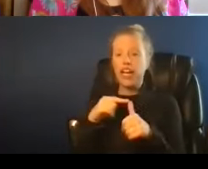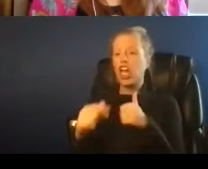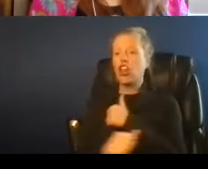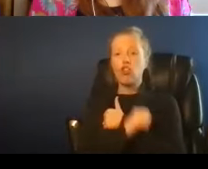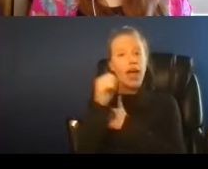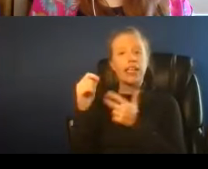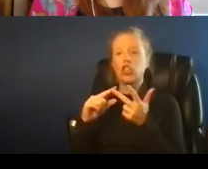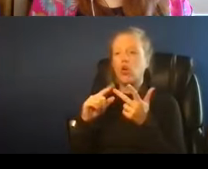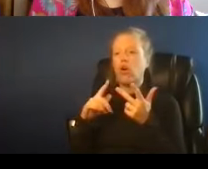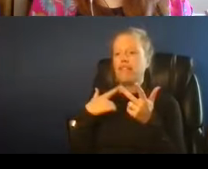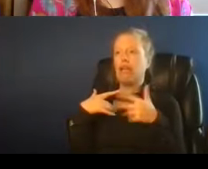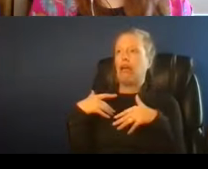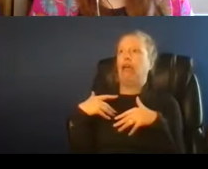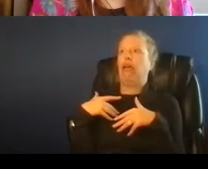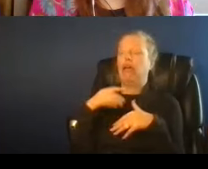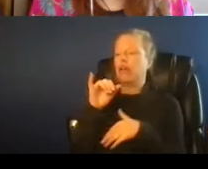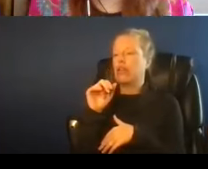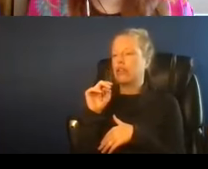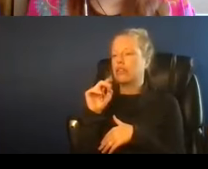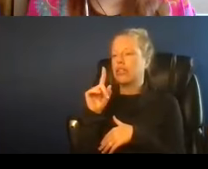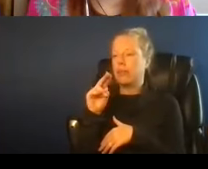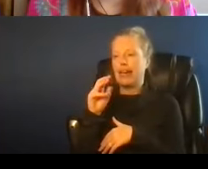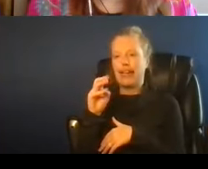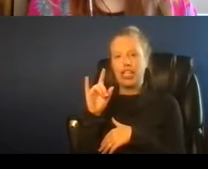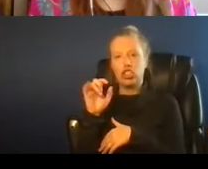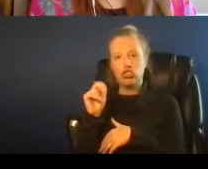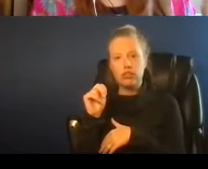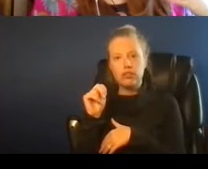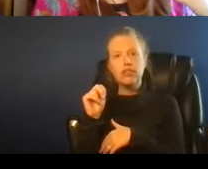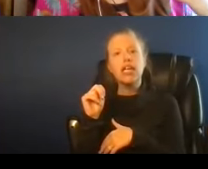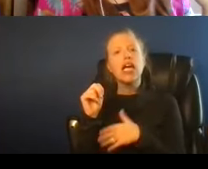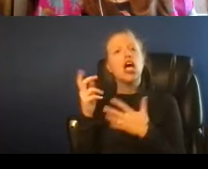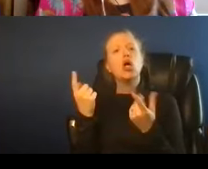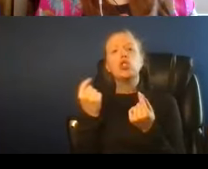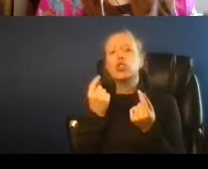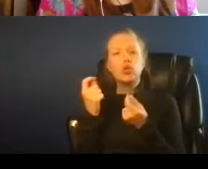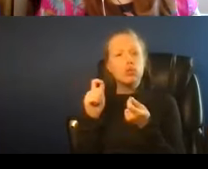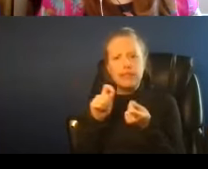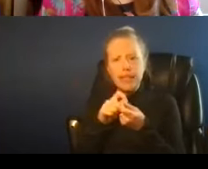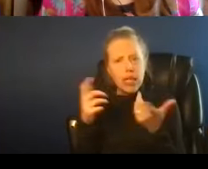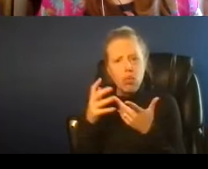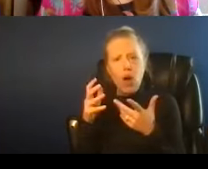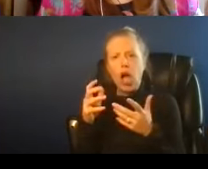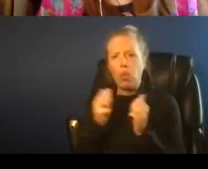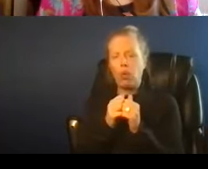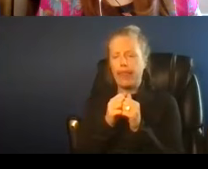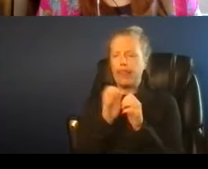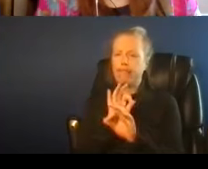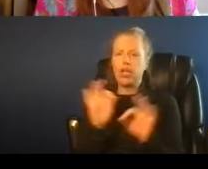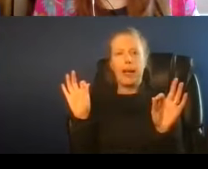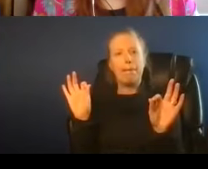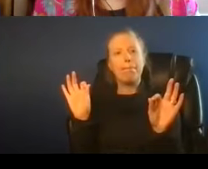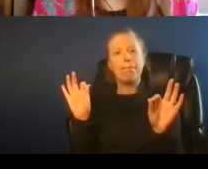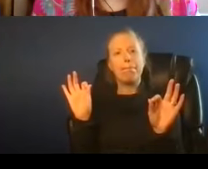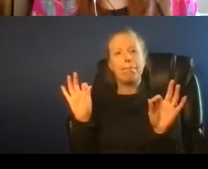But emotional safety, it's the freedom to do what exactly? So these things here, the freedom to